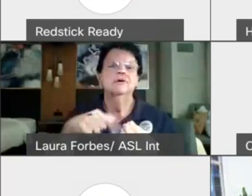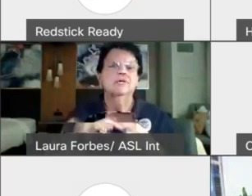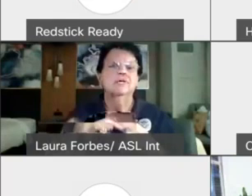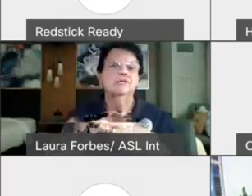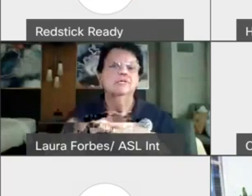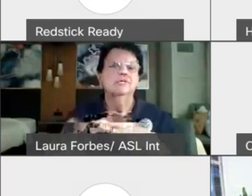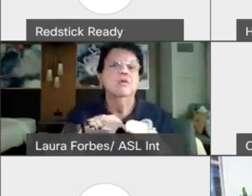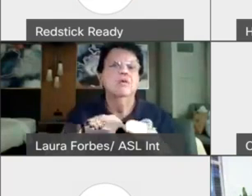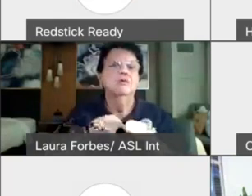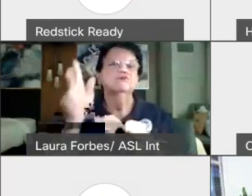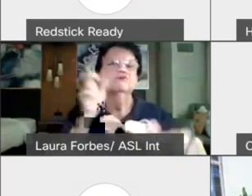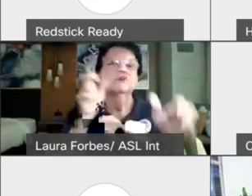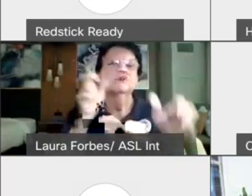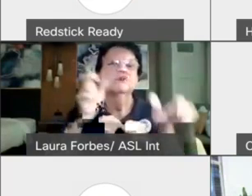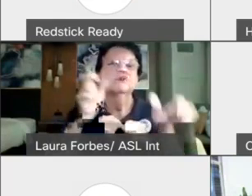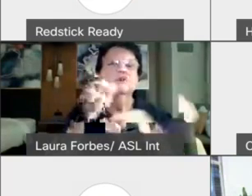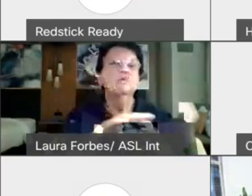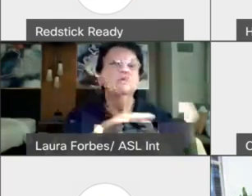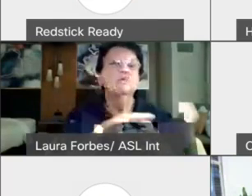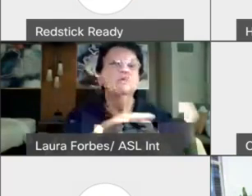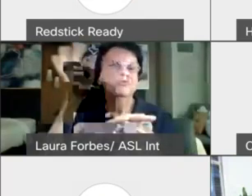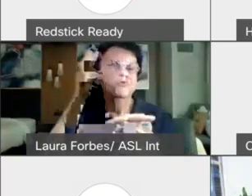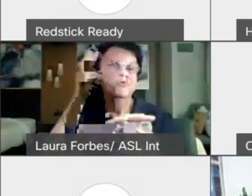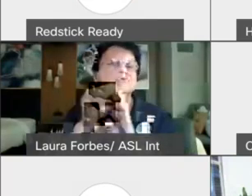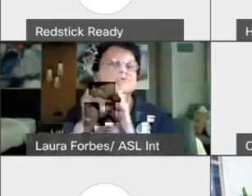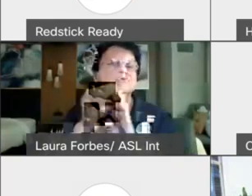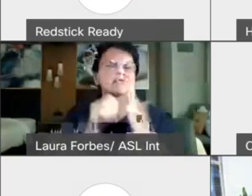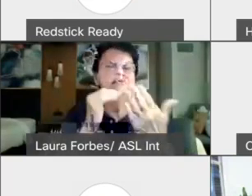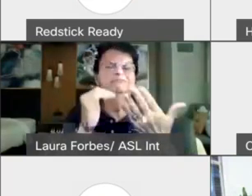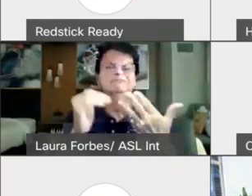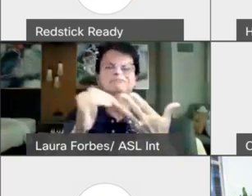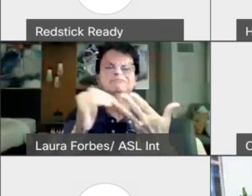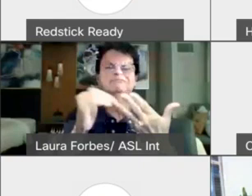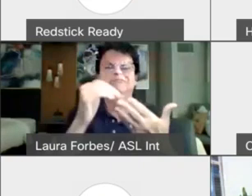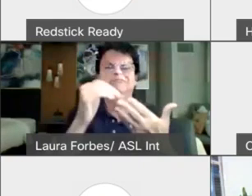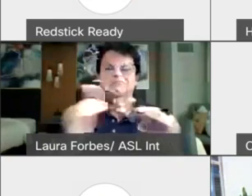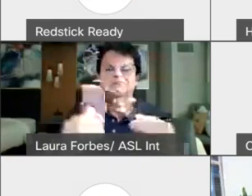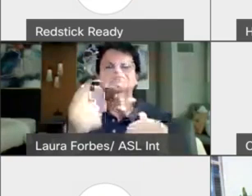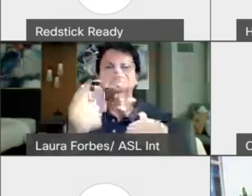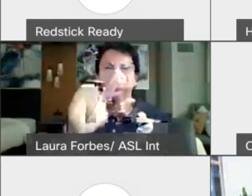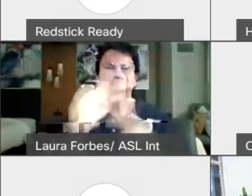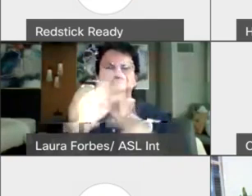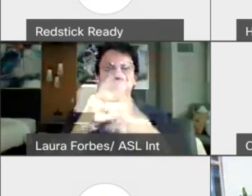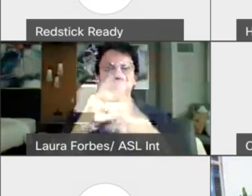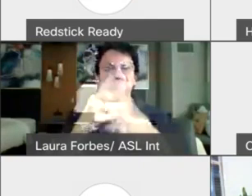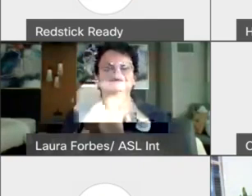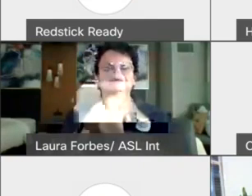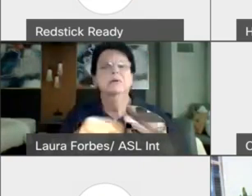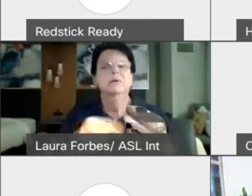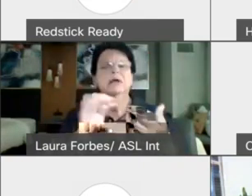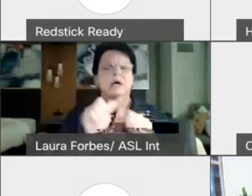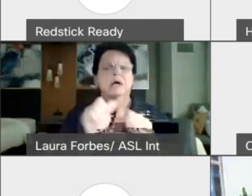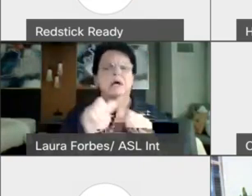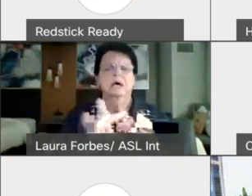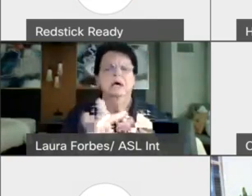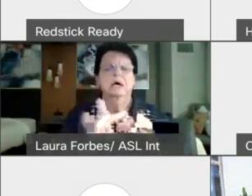local, state, and federal level. So just a little quick briefing on how we operate in the emergency management